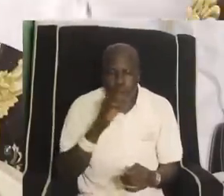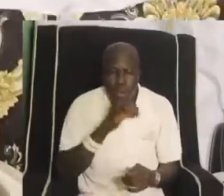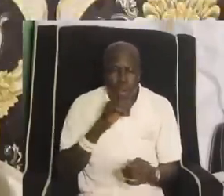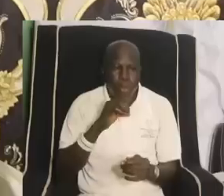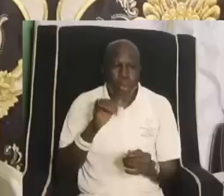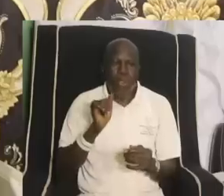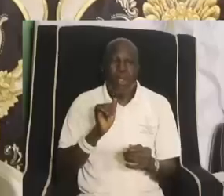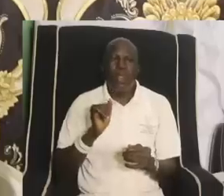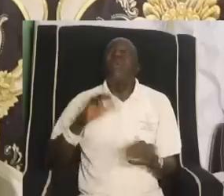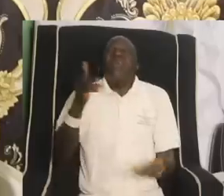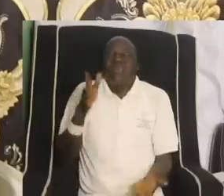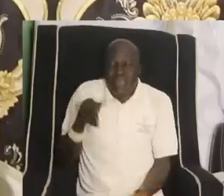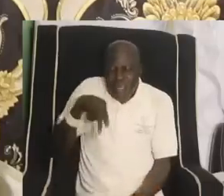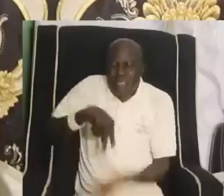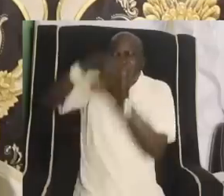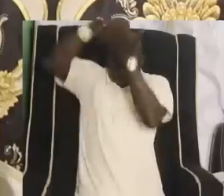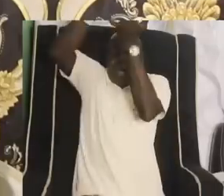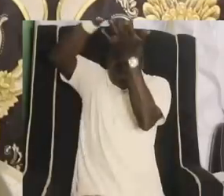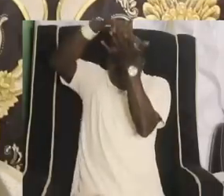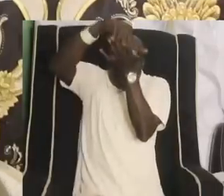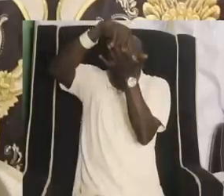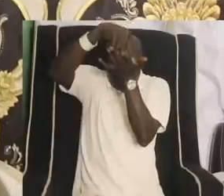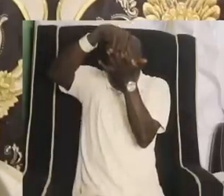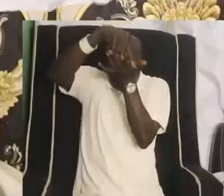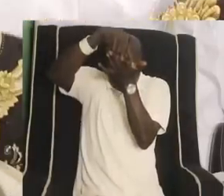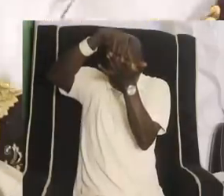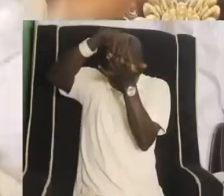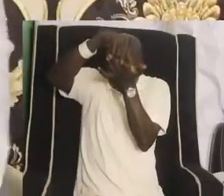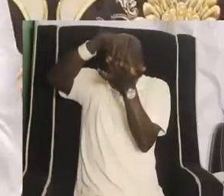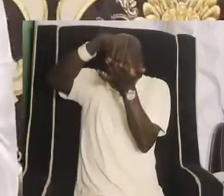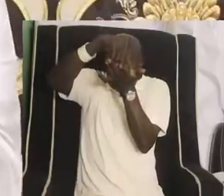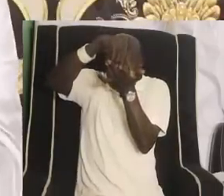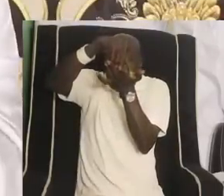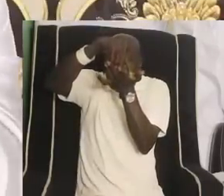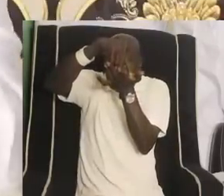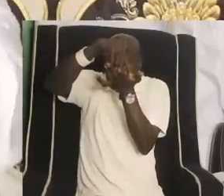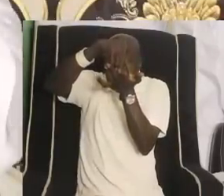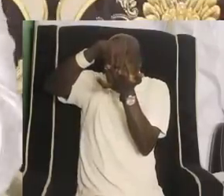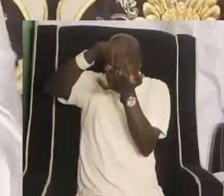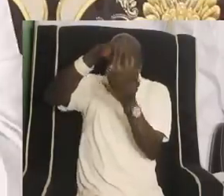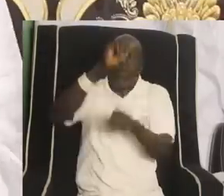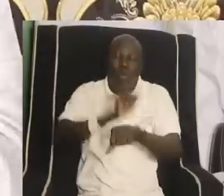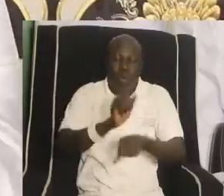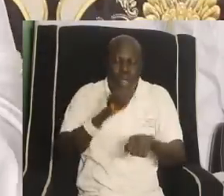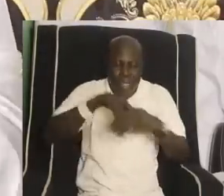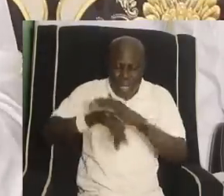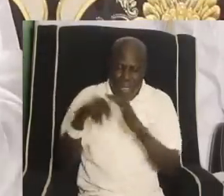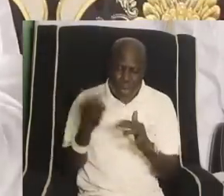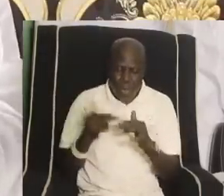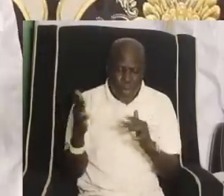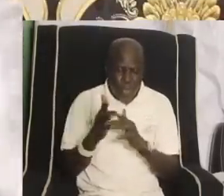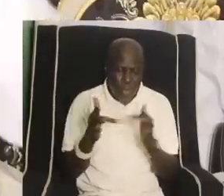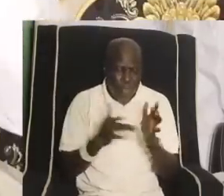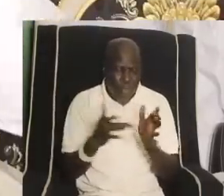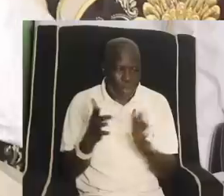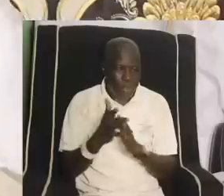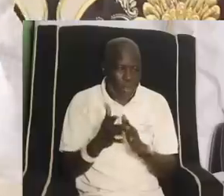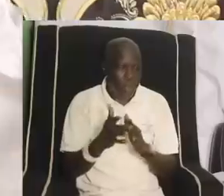Help of God. Help of God. Help of God. Help of God. Help of God. name of